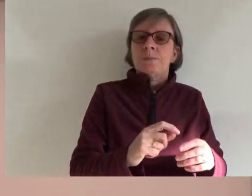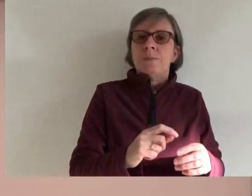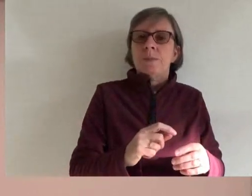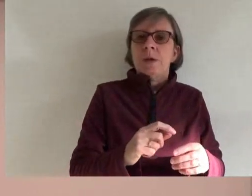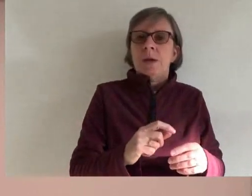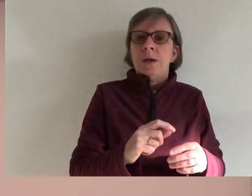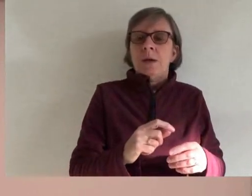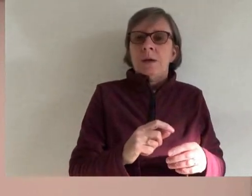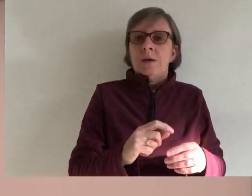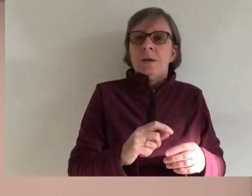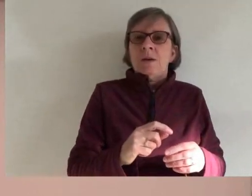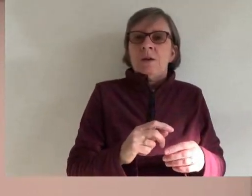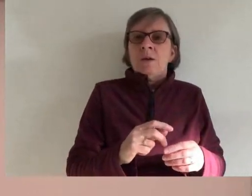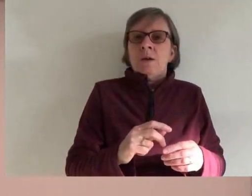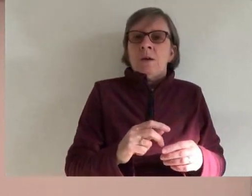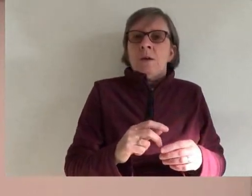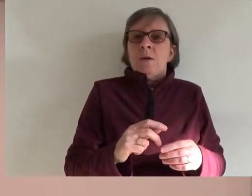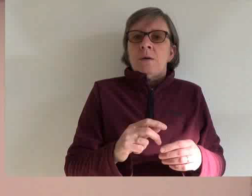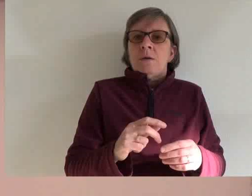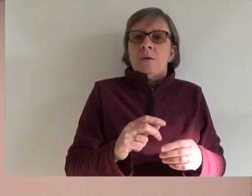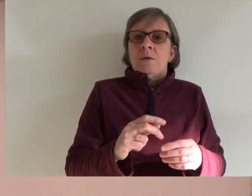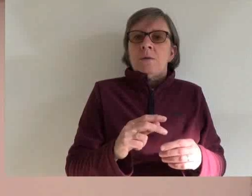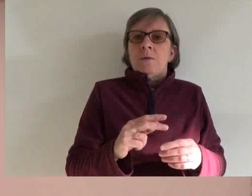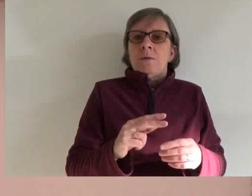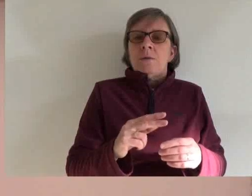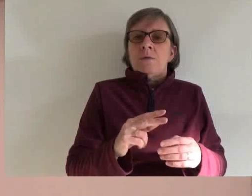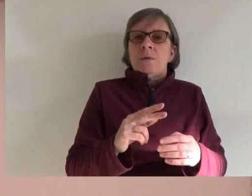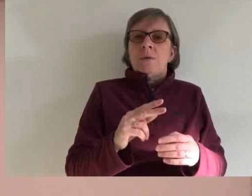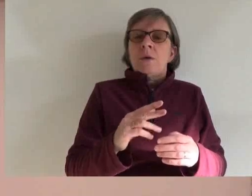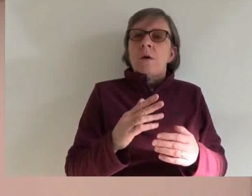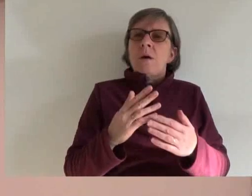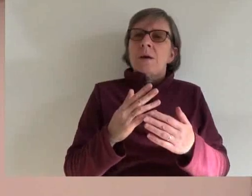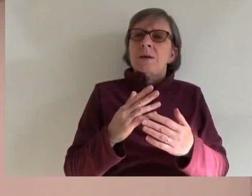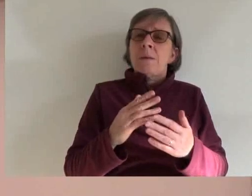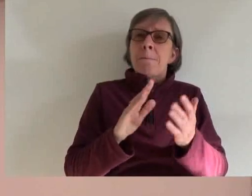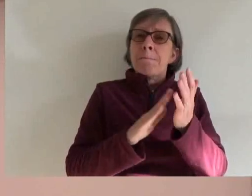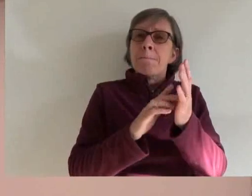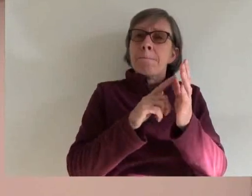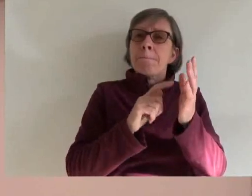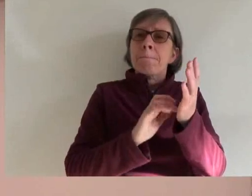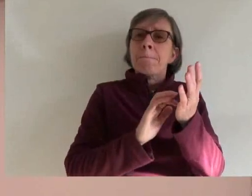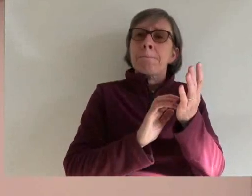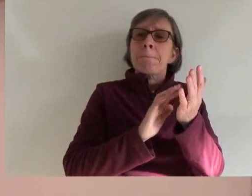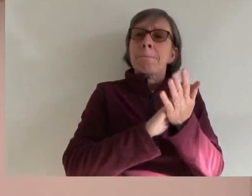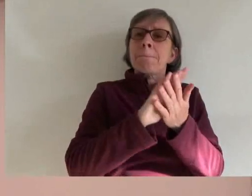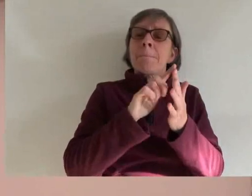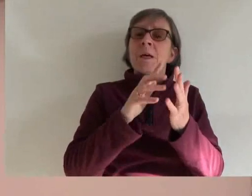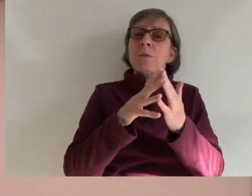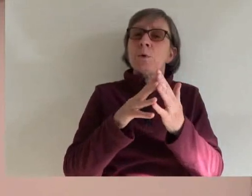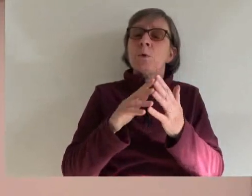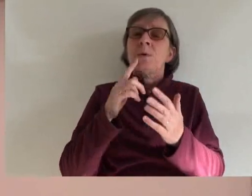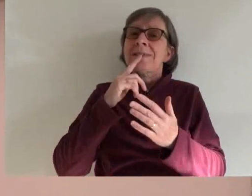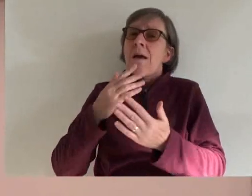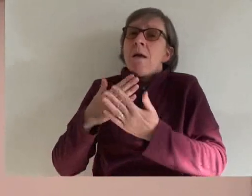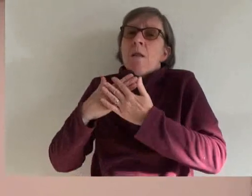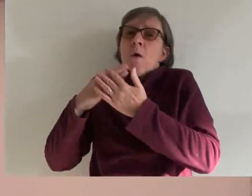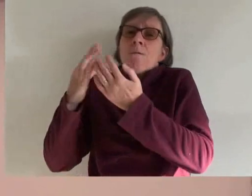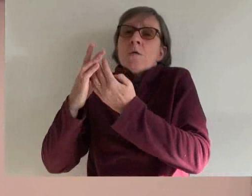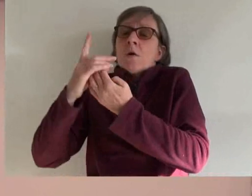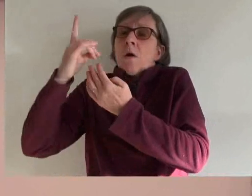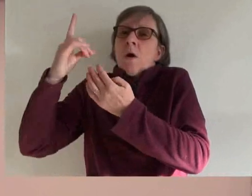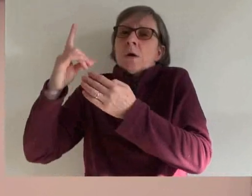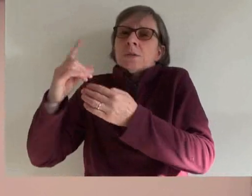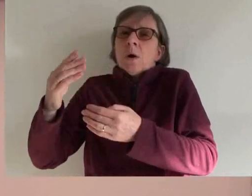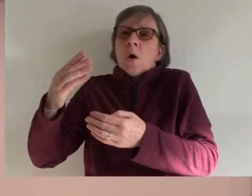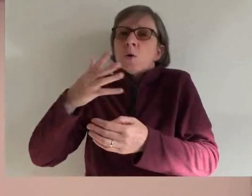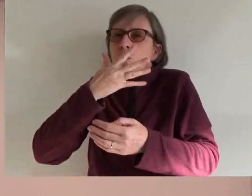in Matthew's gospel, said, Jesus replied, "Love the Lord your God with all your heart and with all your soul and with